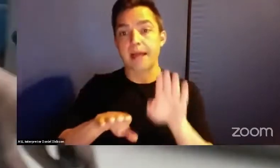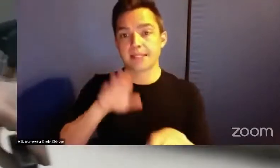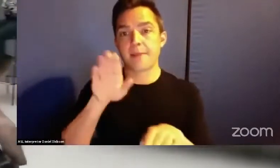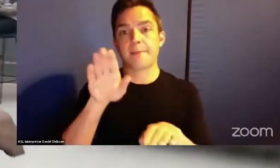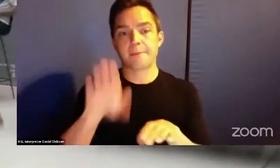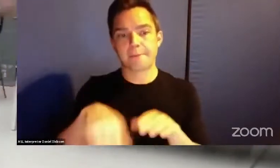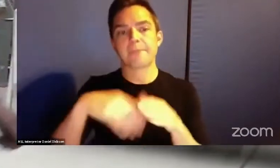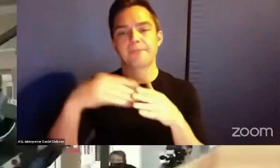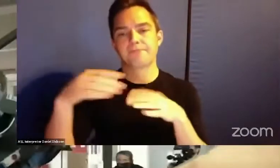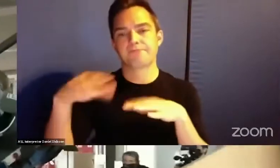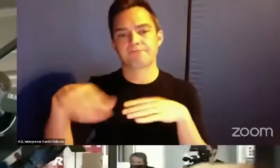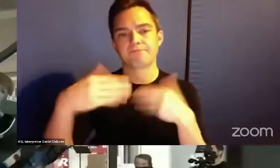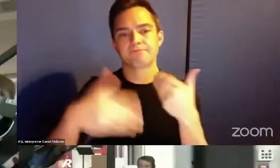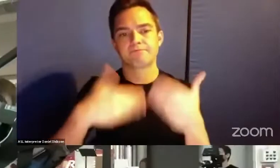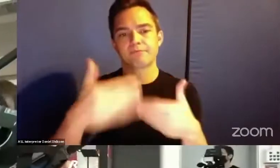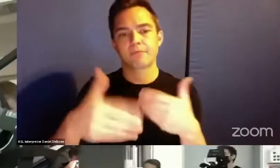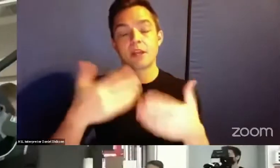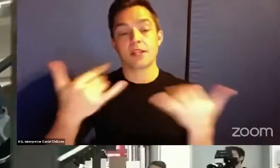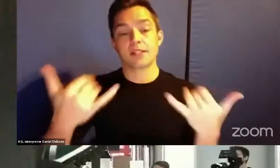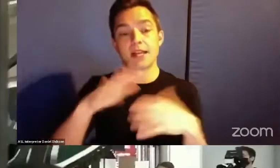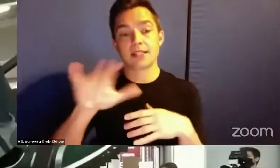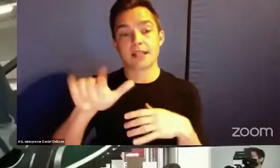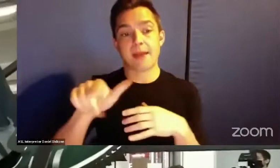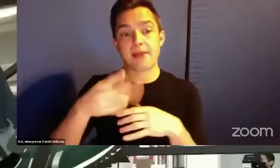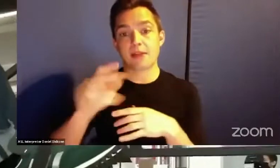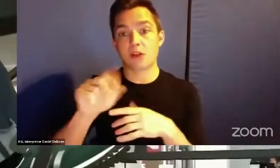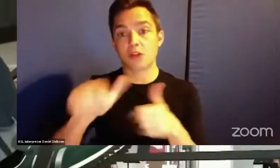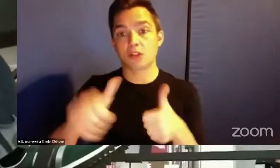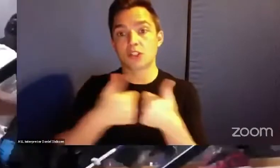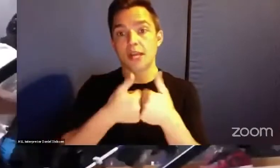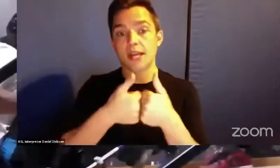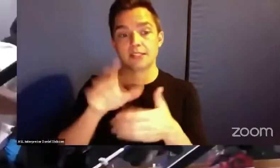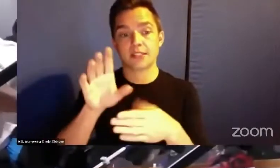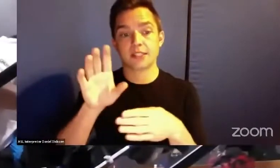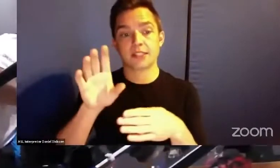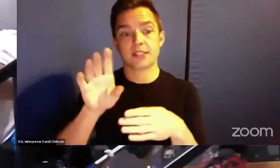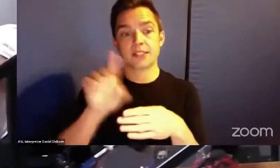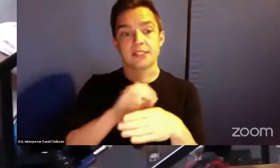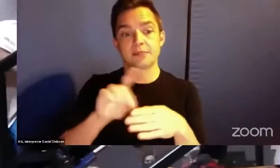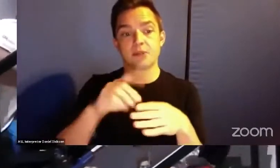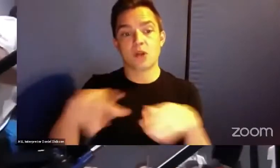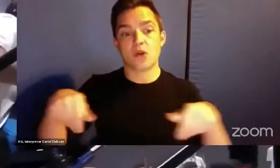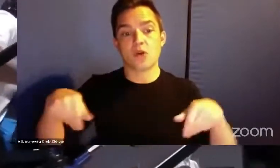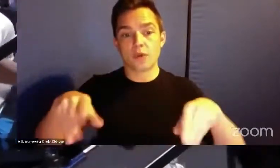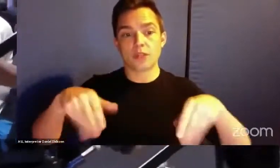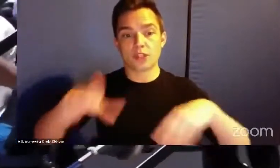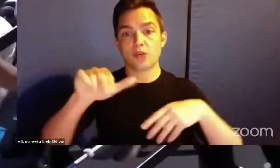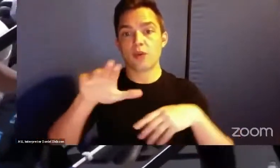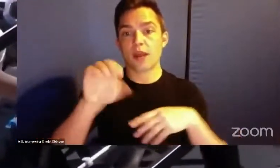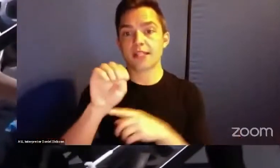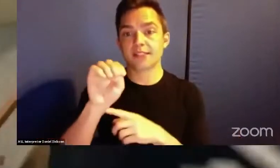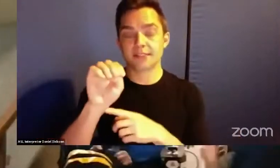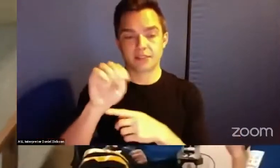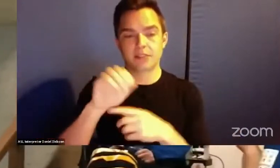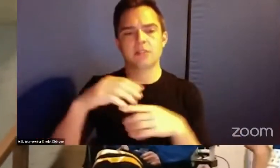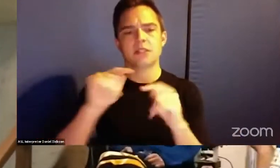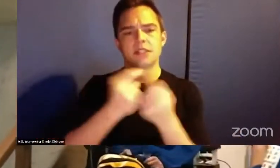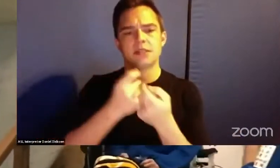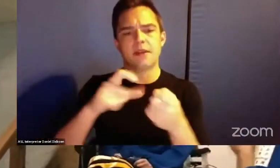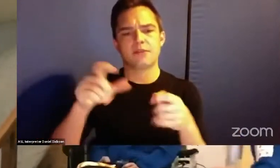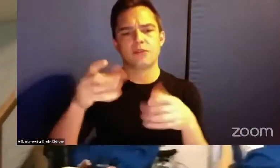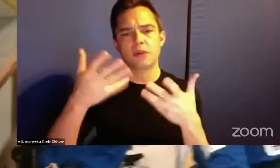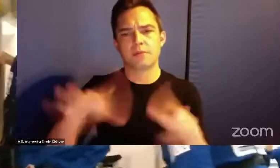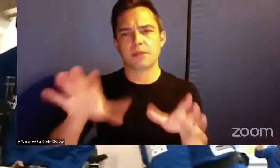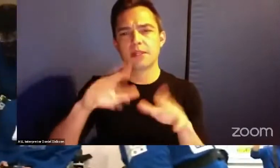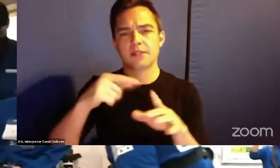Today's CYBATHLON Challenge discipline, the wheelchair race. Teams will have to complete the following task both correctly and as